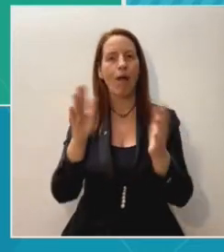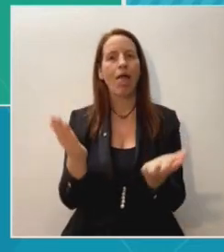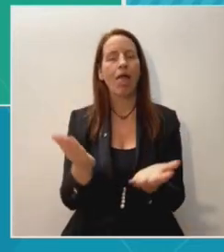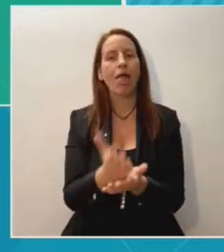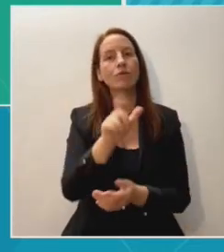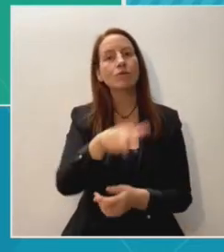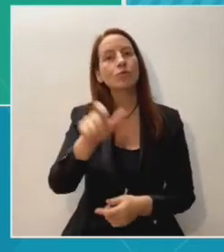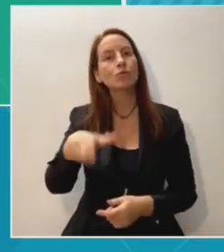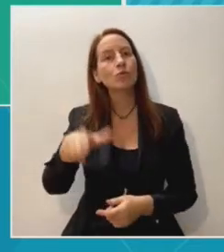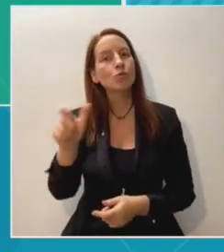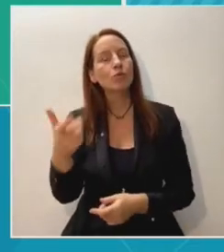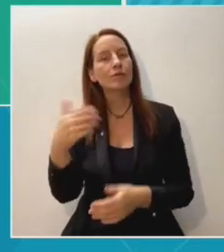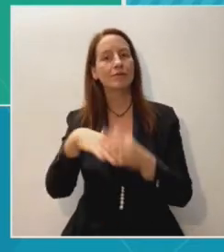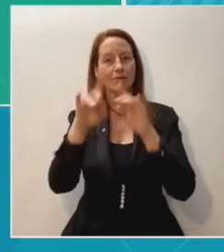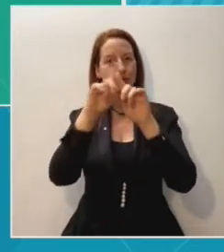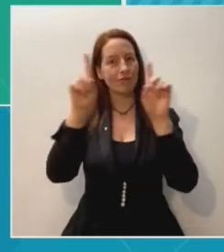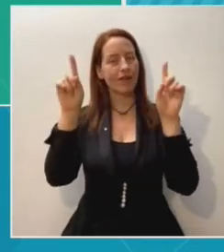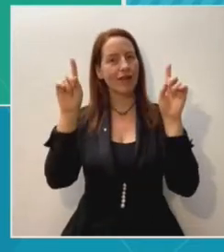so.